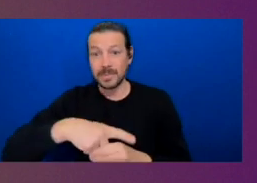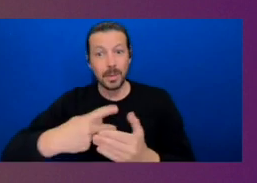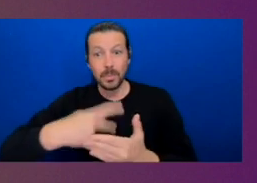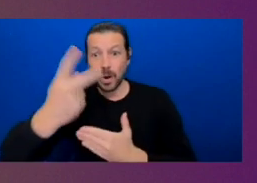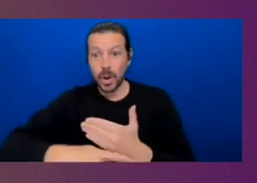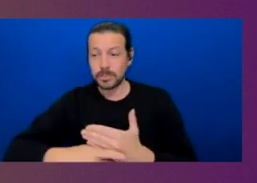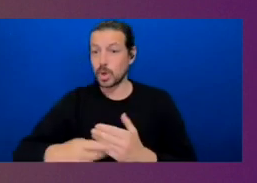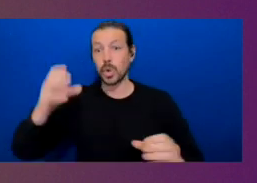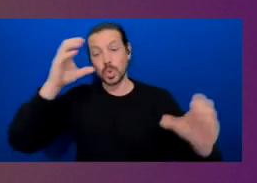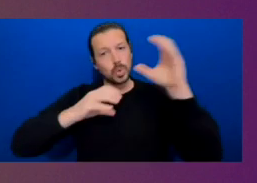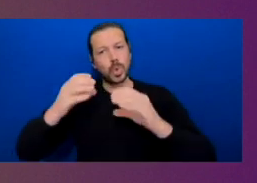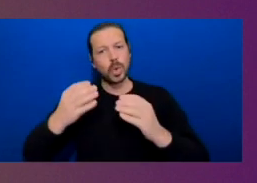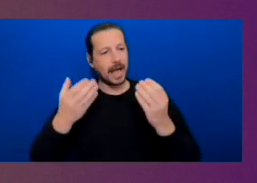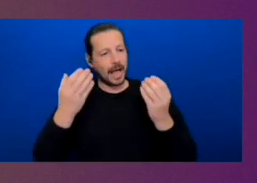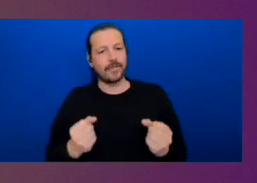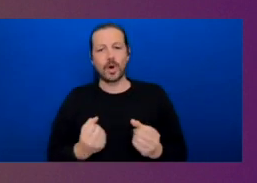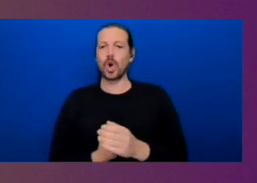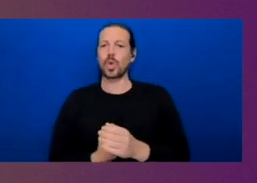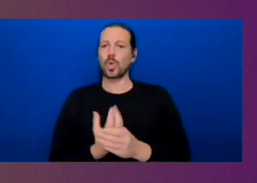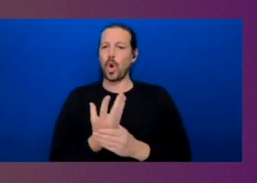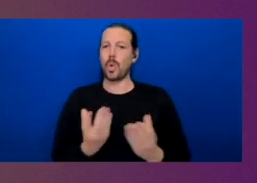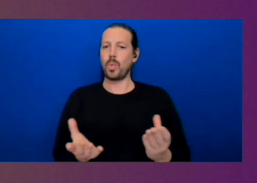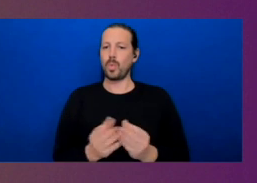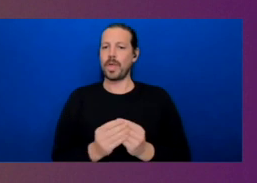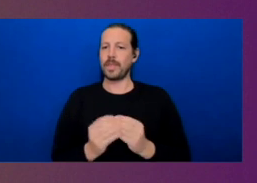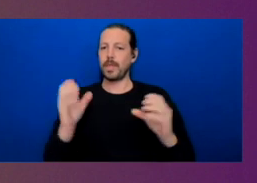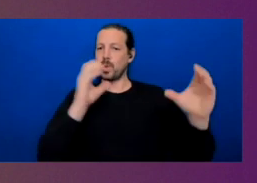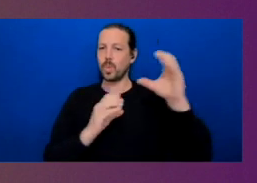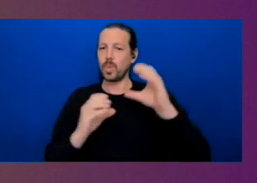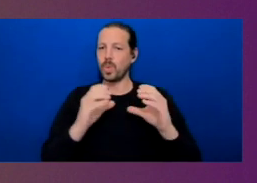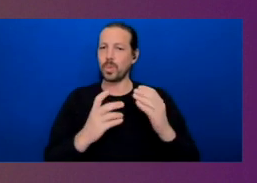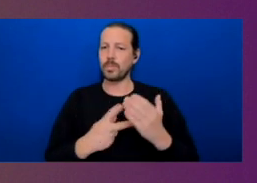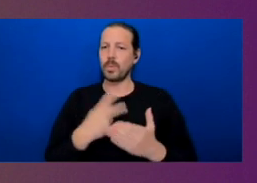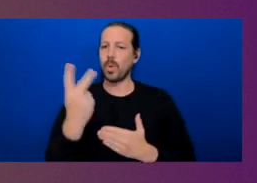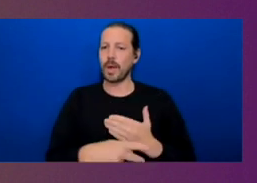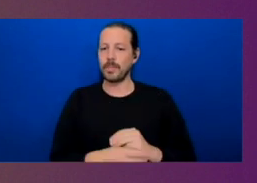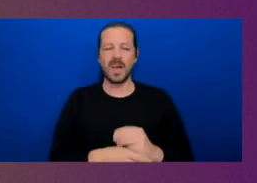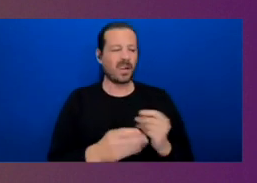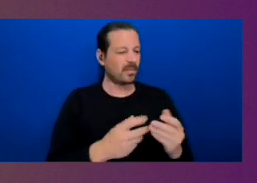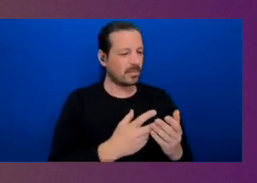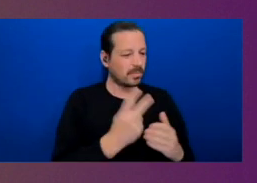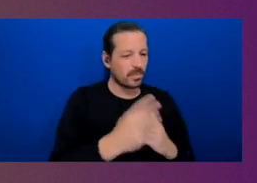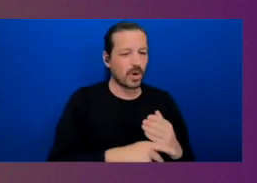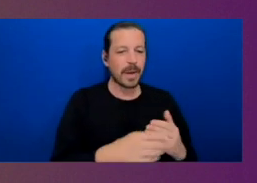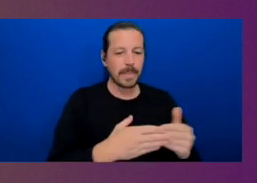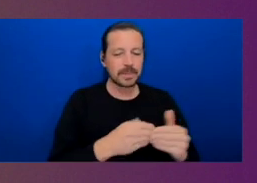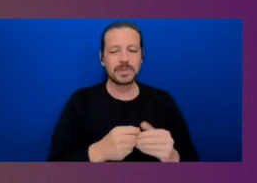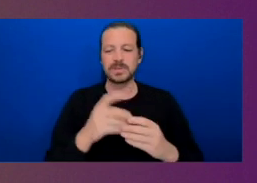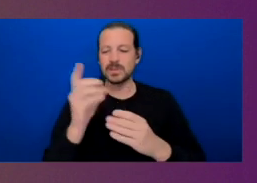have a Grow with Google program where we have like a program management, design, data